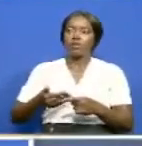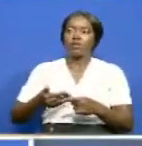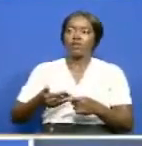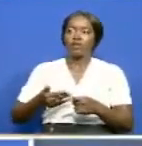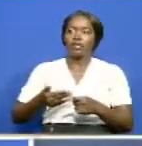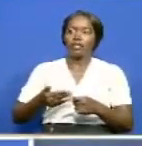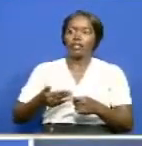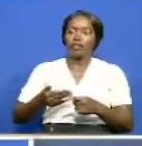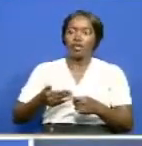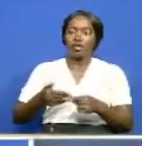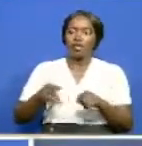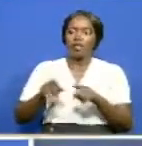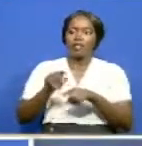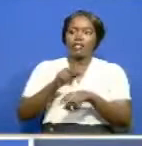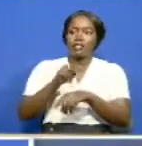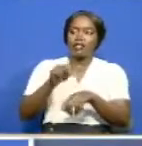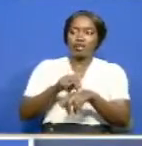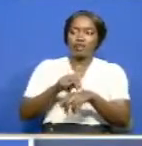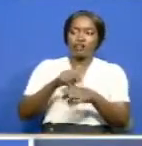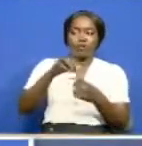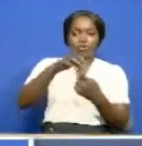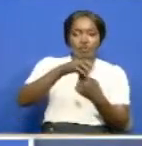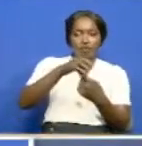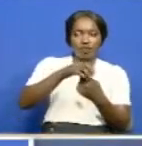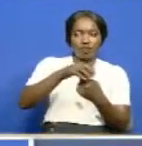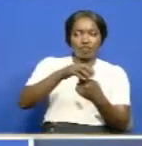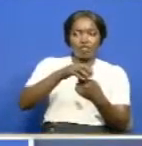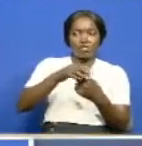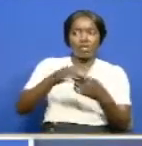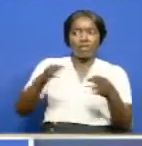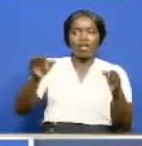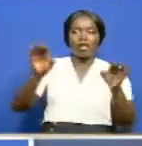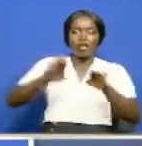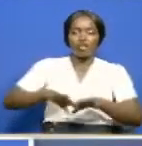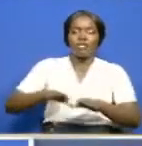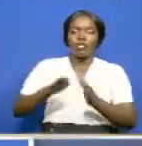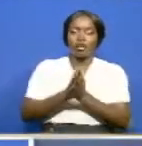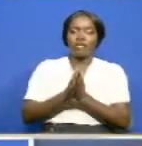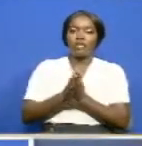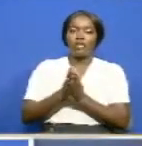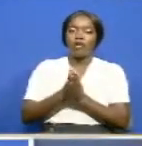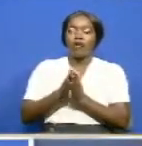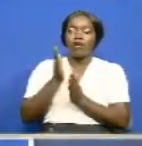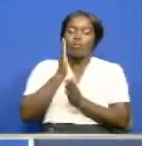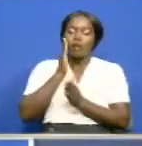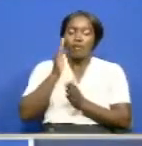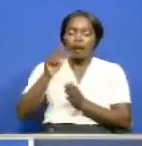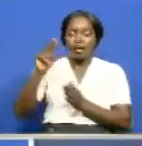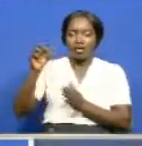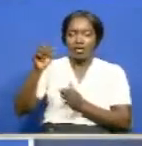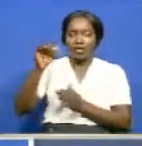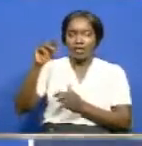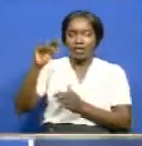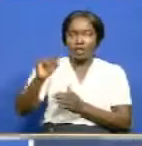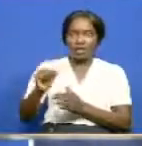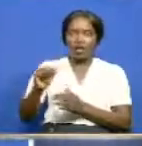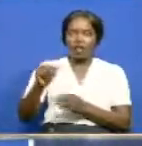respectively, as the nation's duathlon championships culminated at Mama Ngina waterfront in Mombasa.